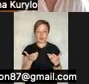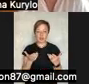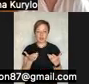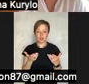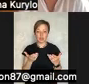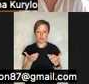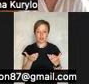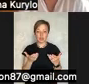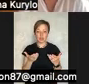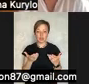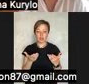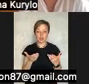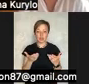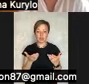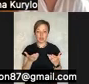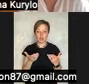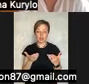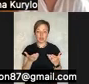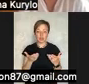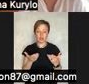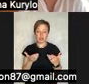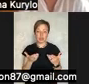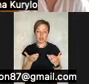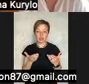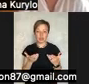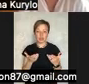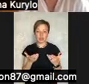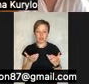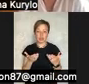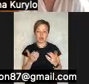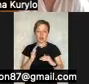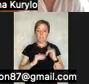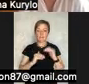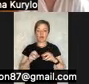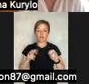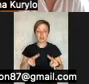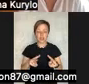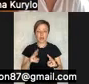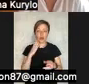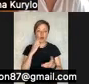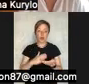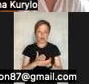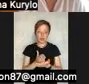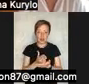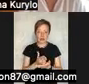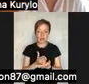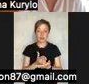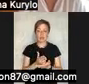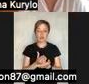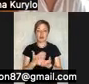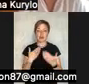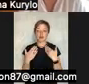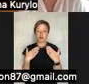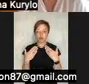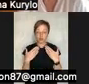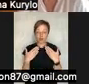needs as their peers, so the adolescents who are turning into the young adults, they also have needs for career